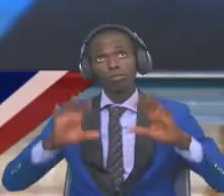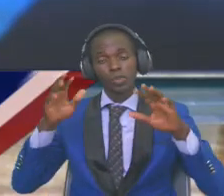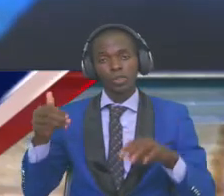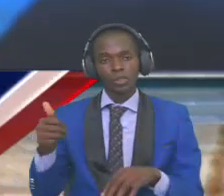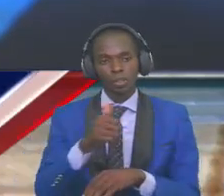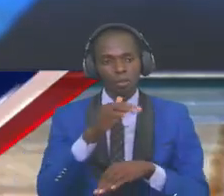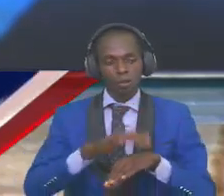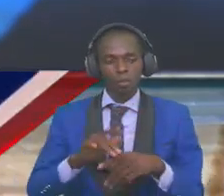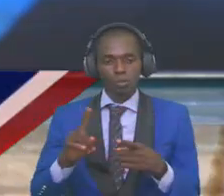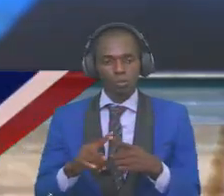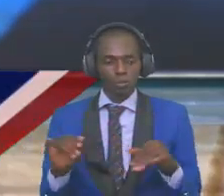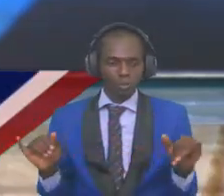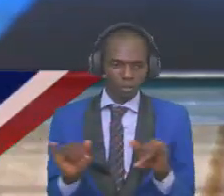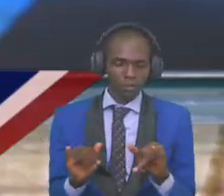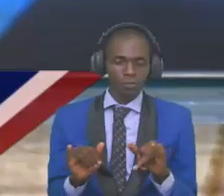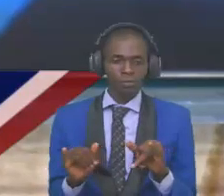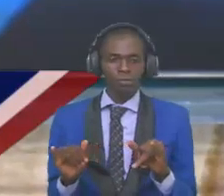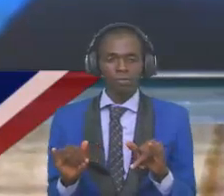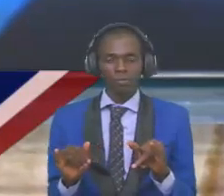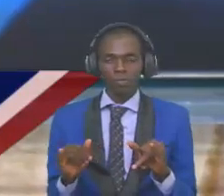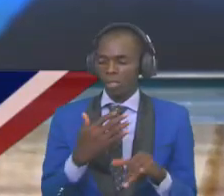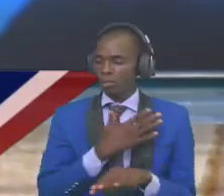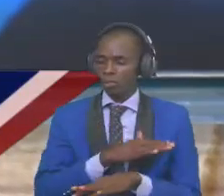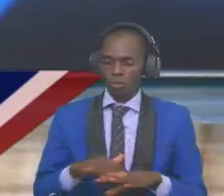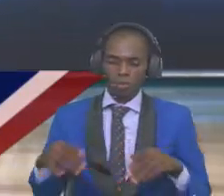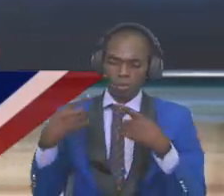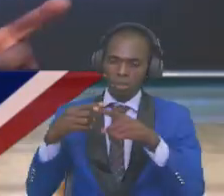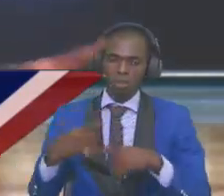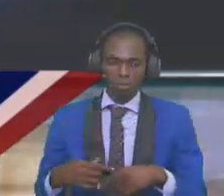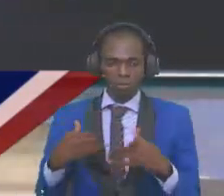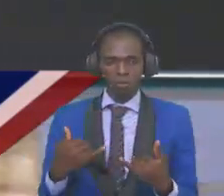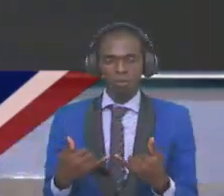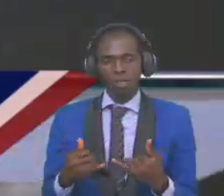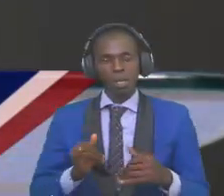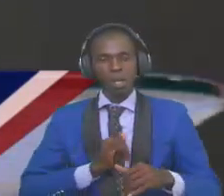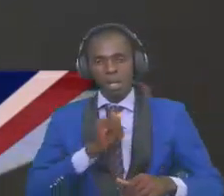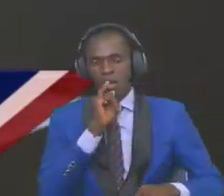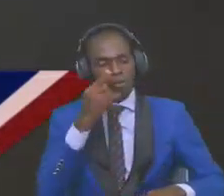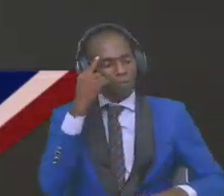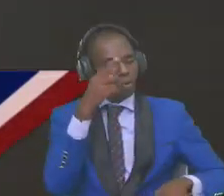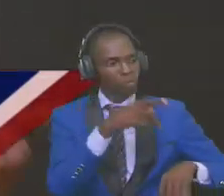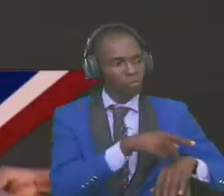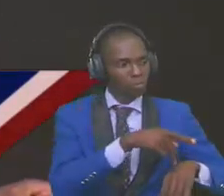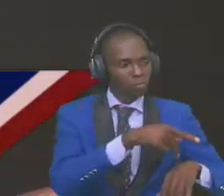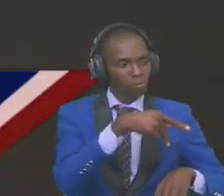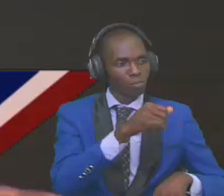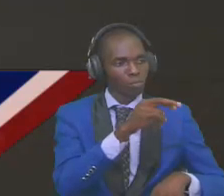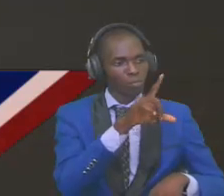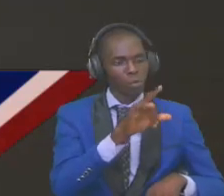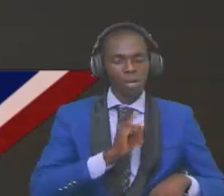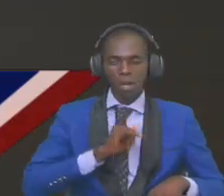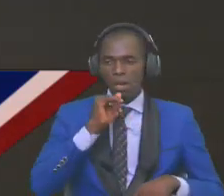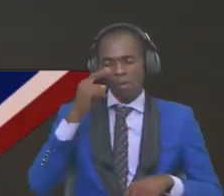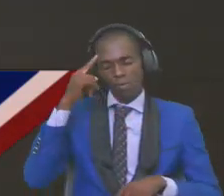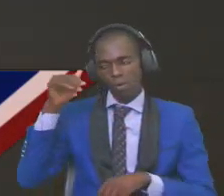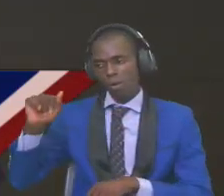such." Corinthians, don't argue now. I'm of Paul, I'm of Apollos,